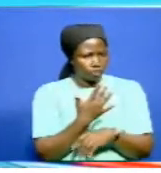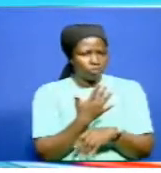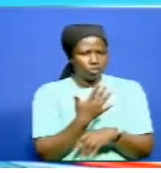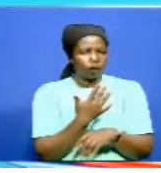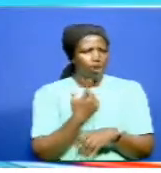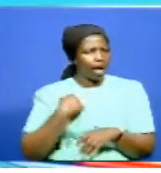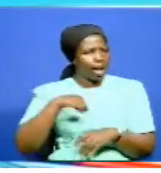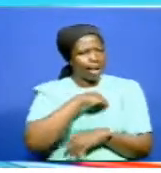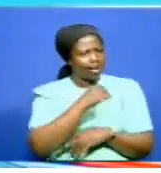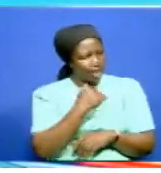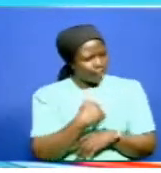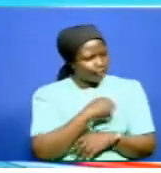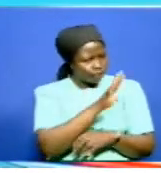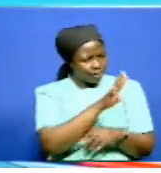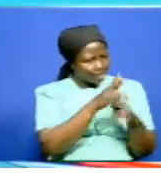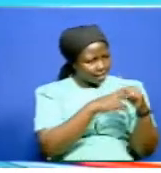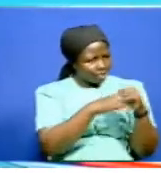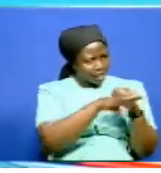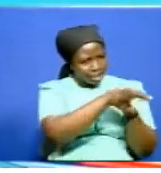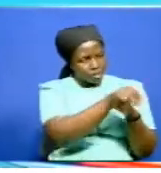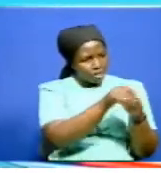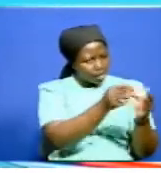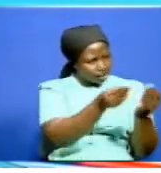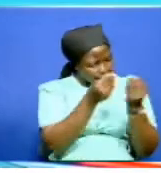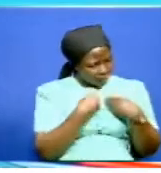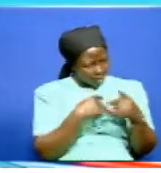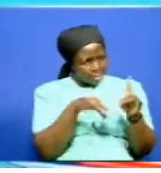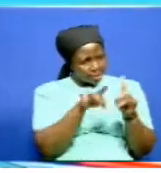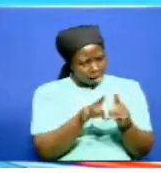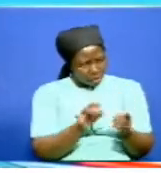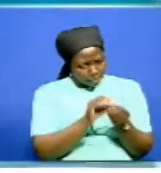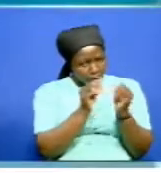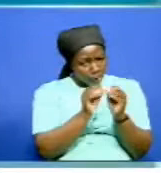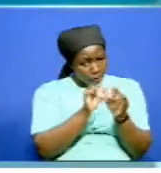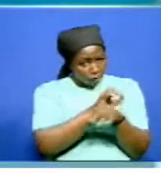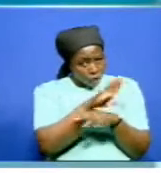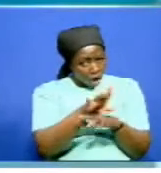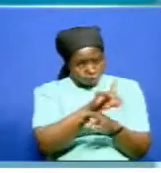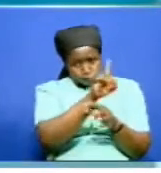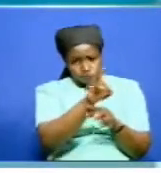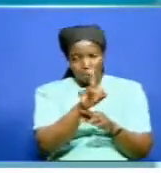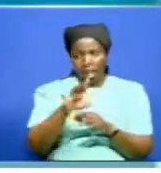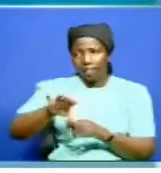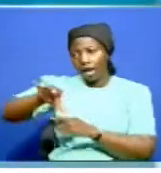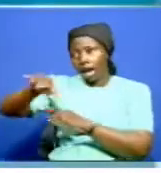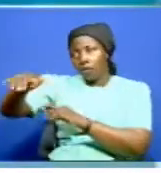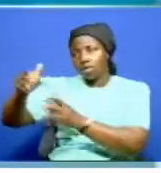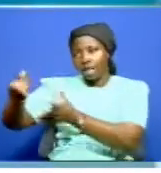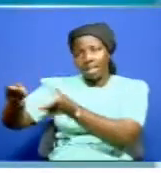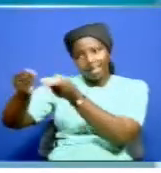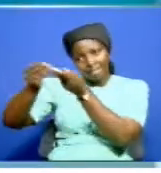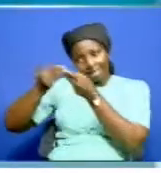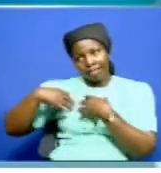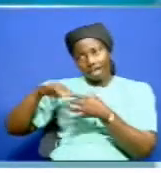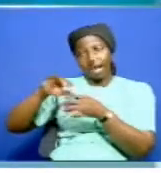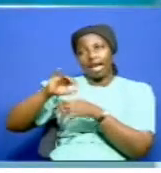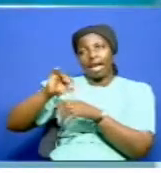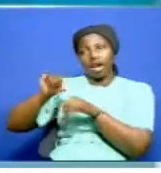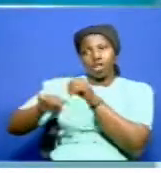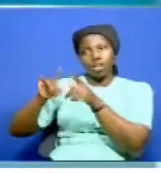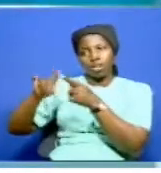receiving exactly the same number of COVID-19 vaccines? So the counties are actually receiving according to